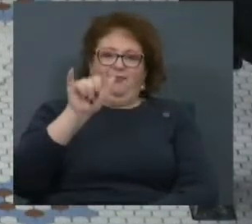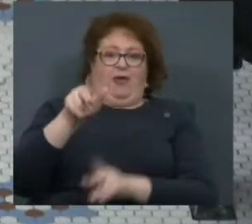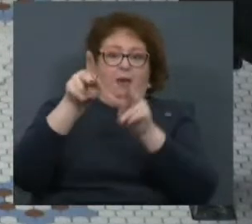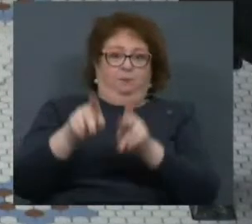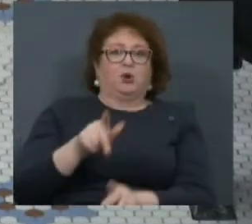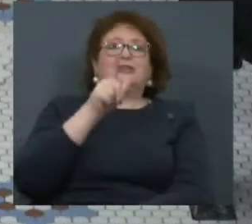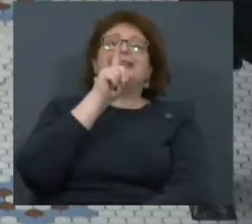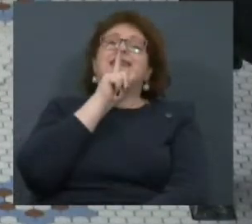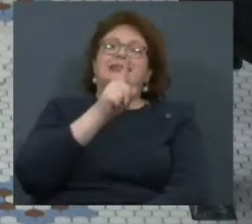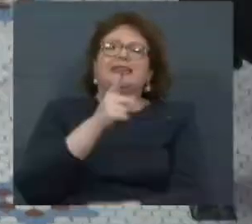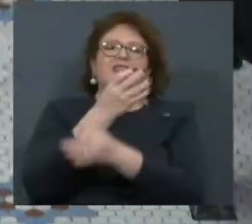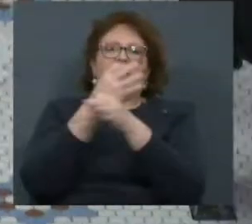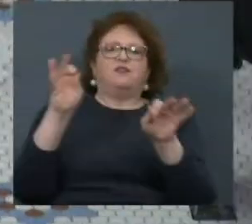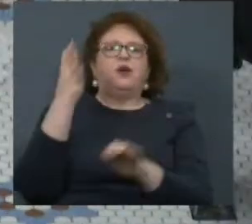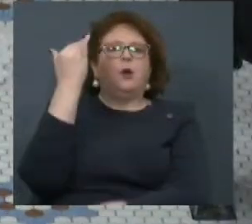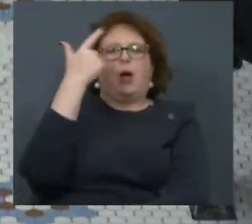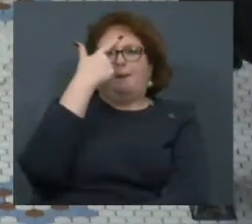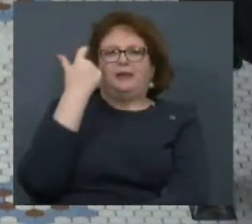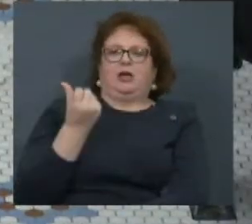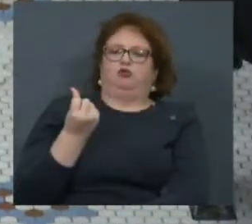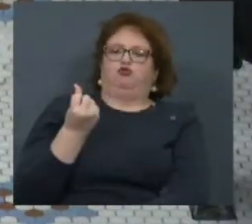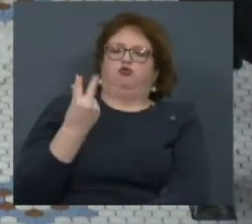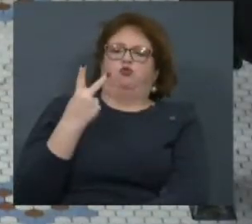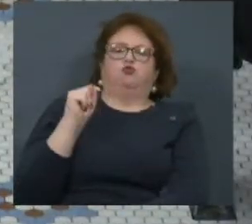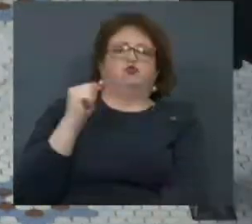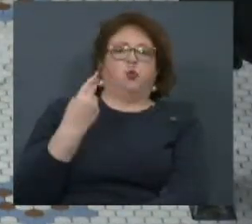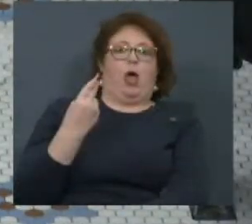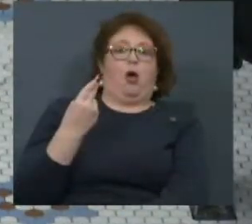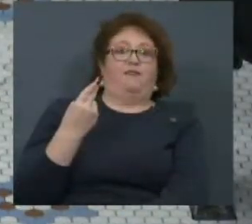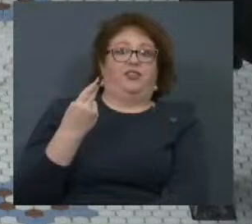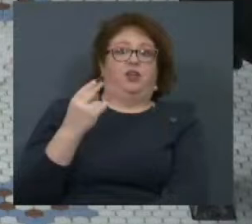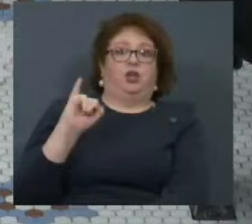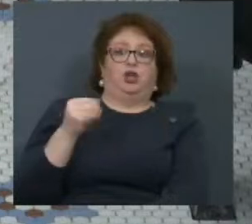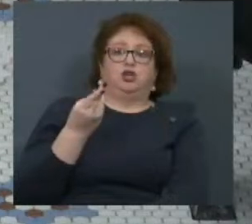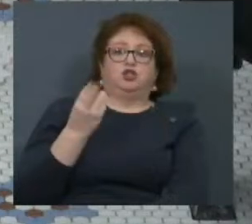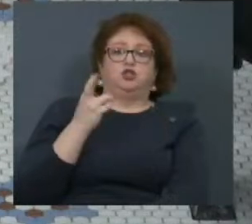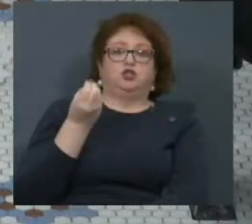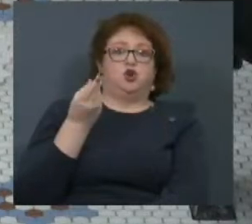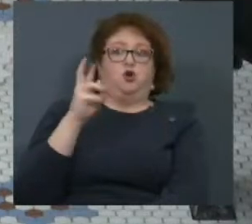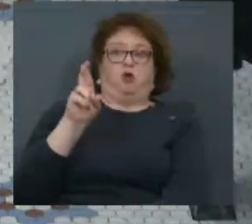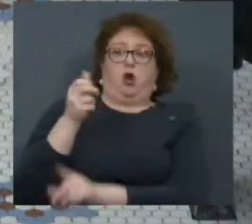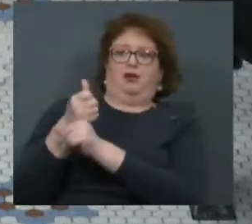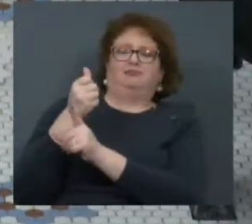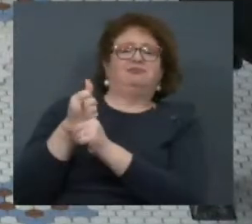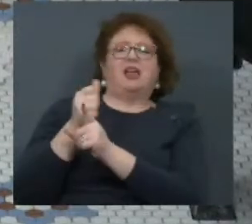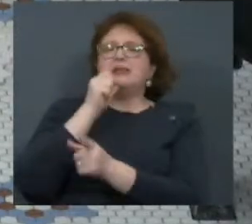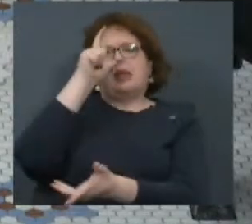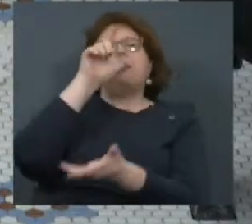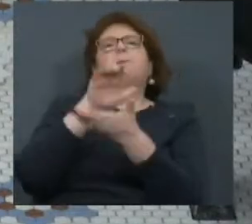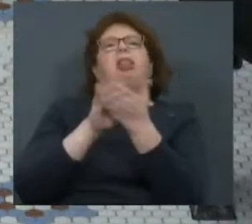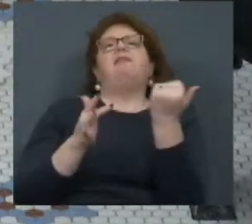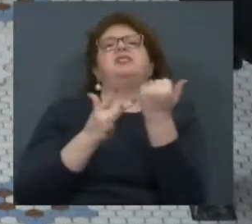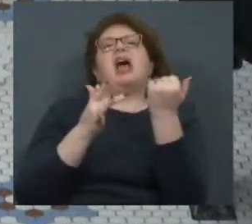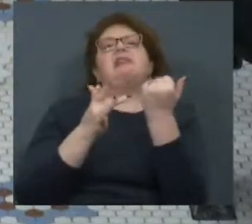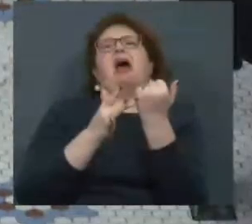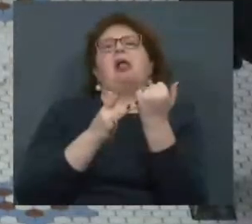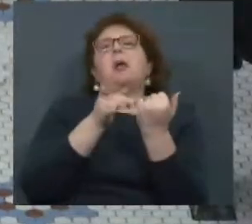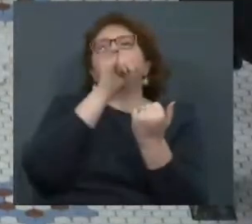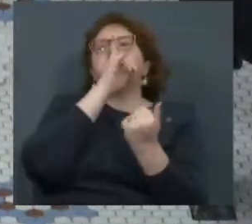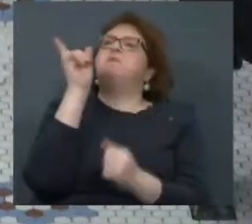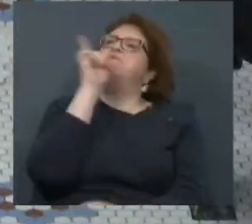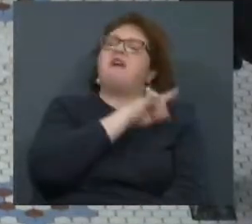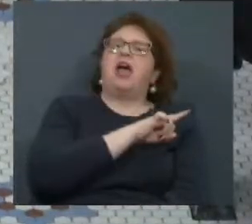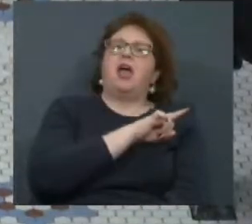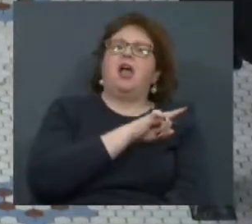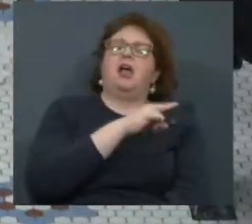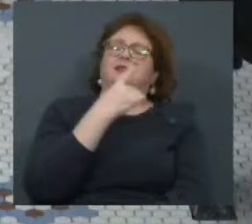the 12th juror didn't believe the technology. They didn't believe in the technology. So I'm going to say to